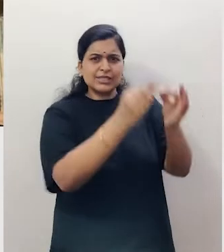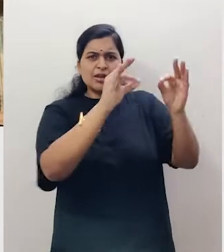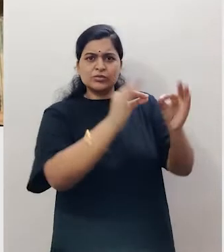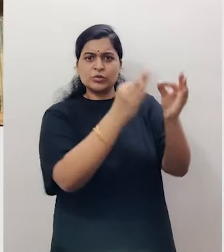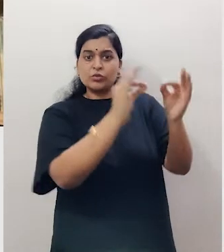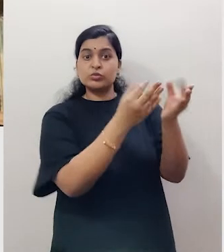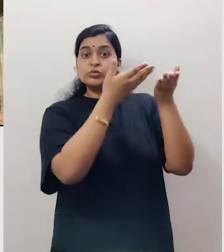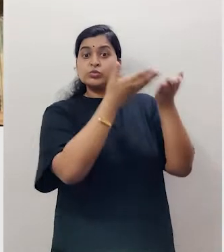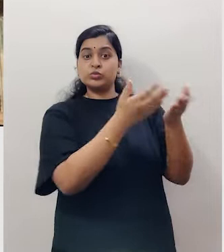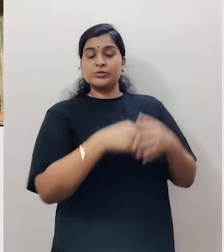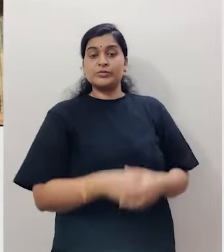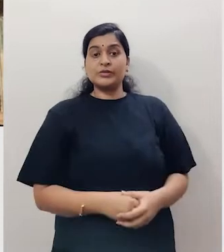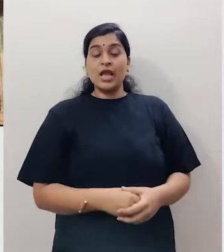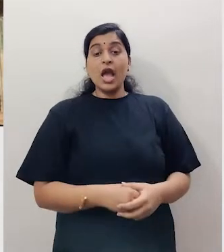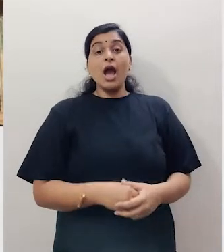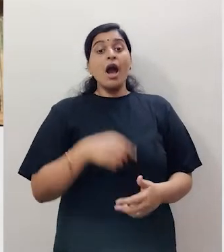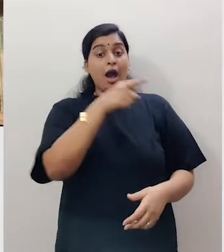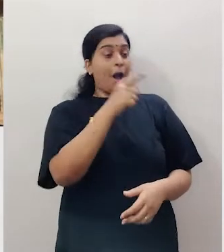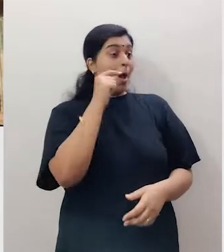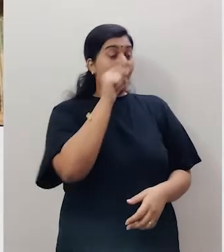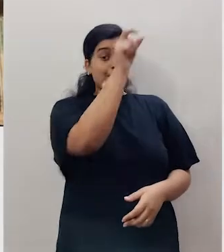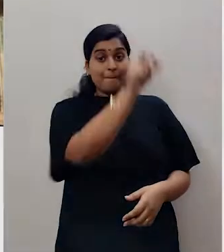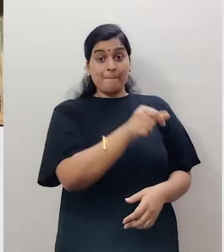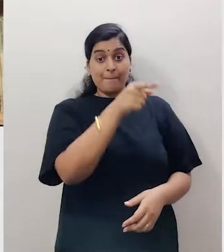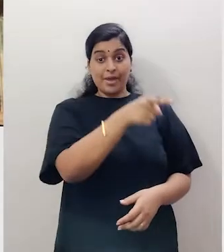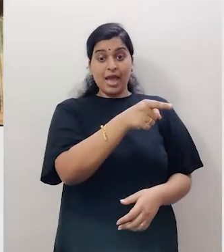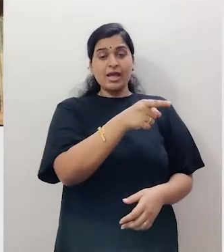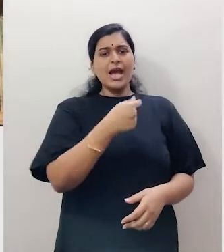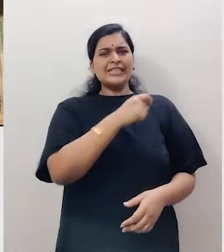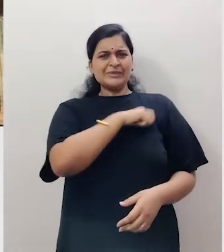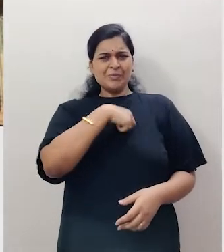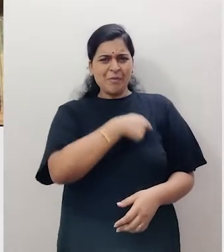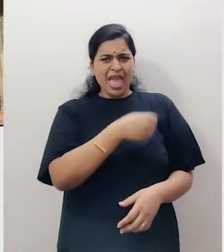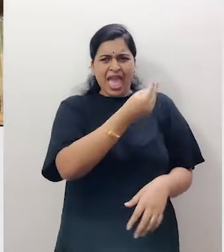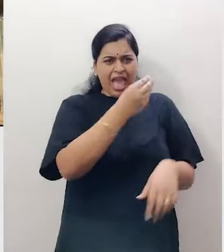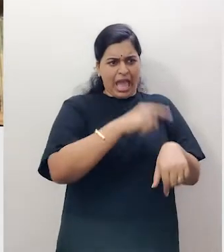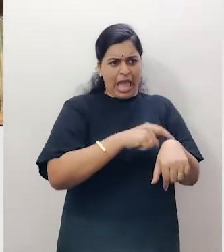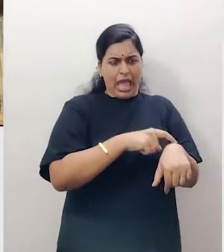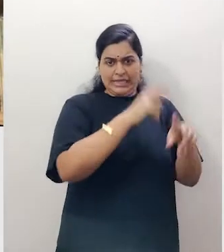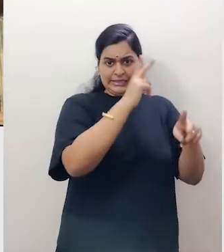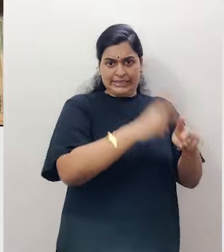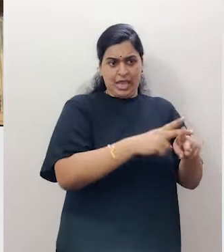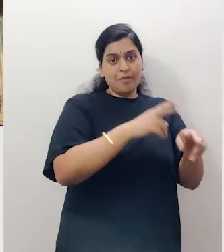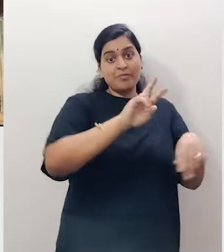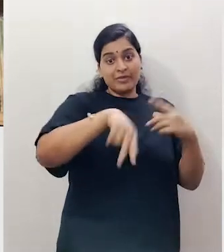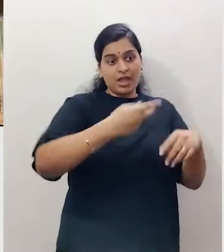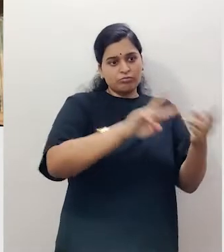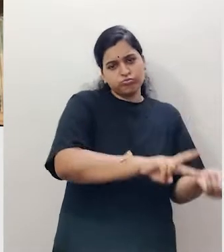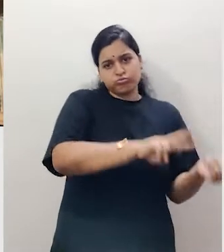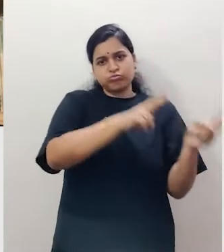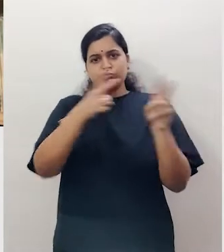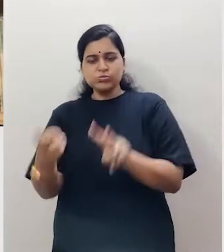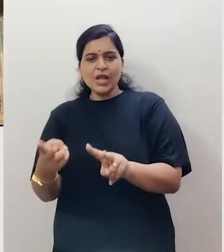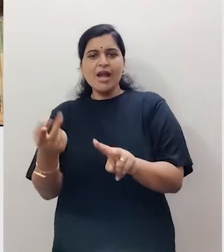Spain, the colour started to disappear from his work, with the natural tones and materials becoming increasingly prominent. Made